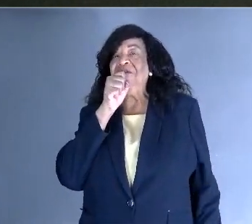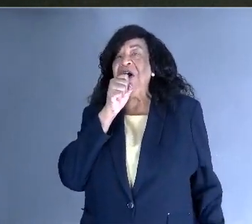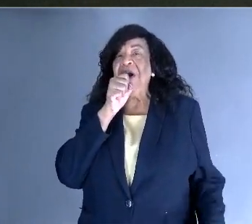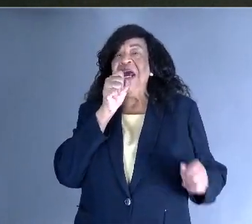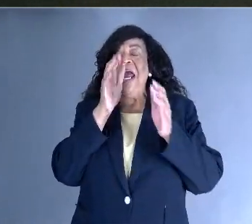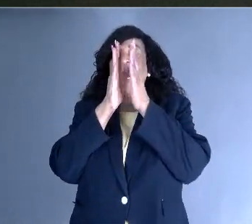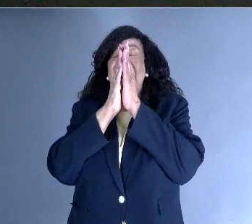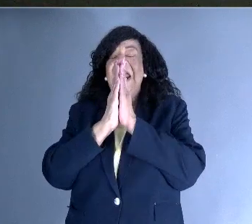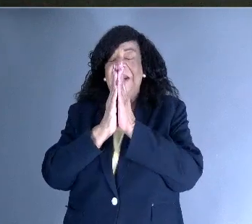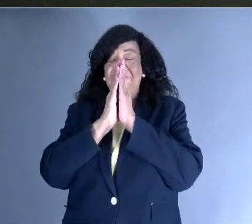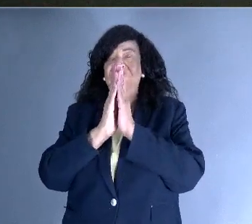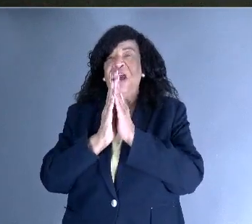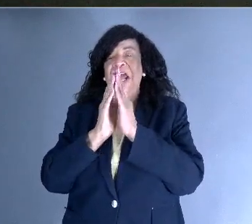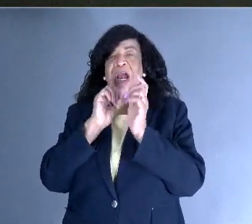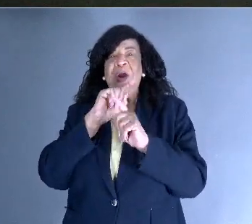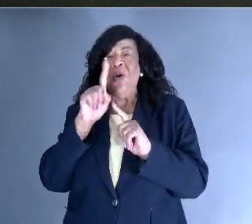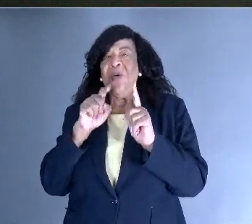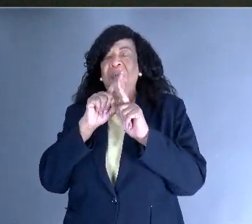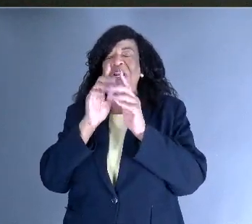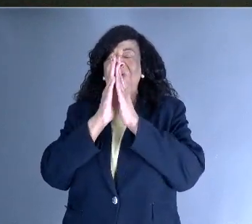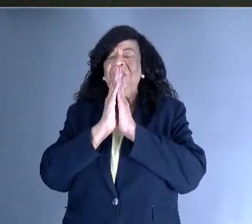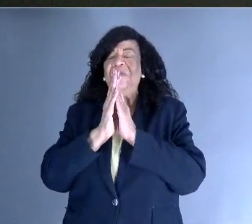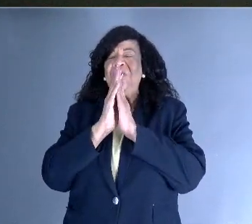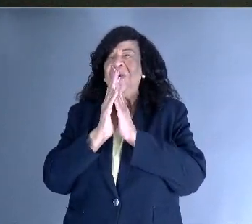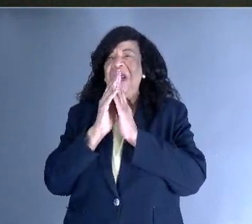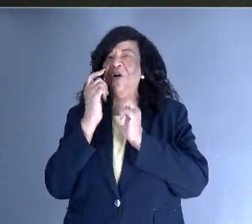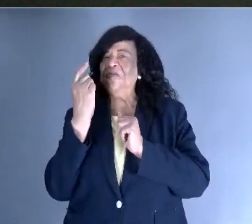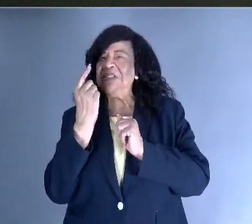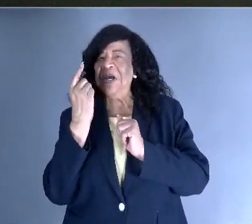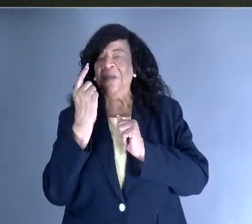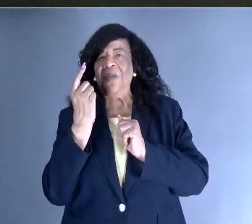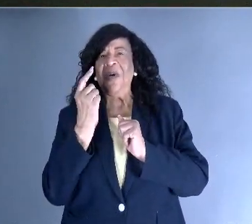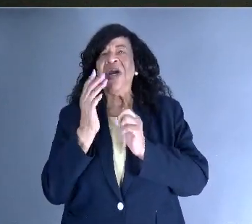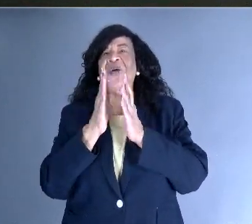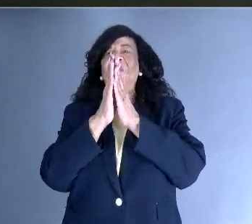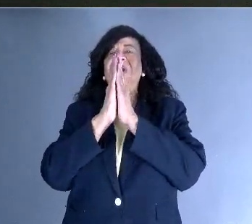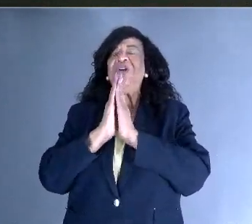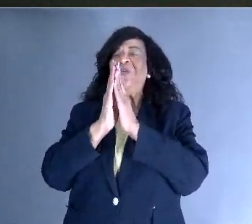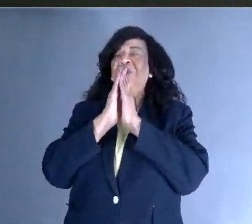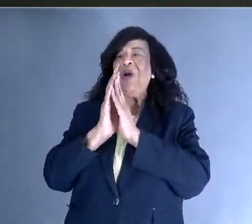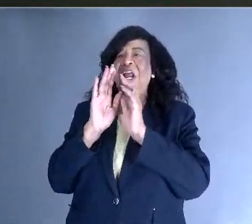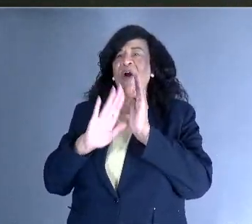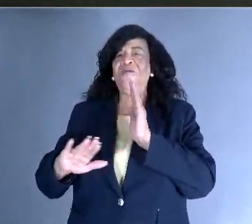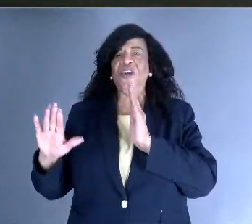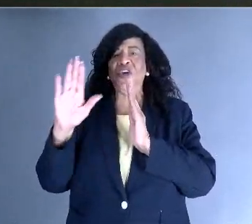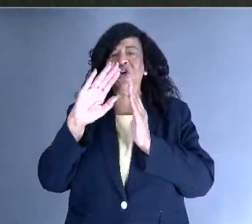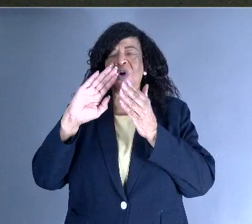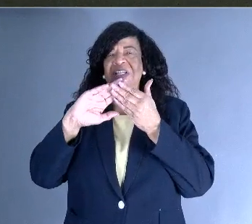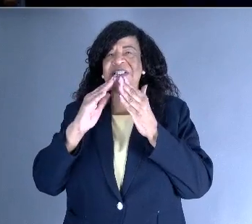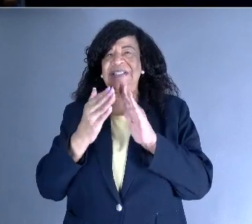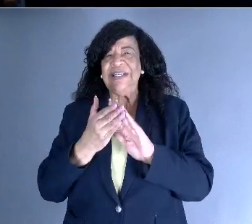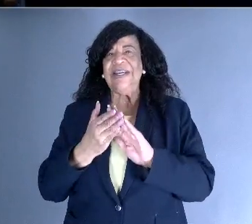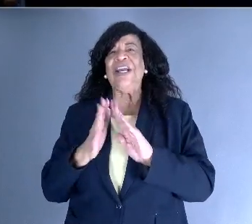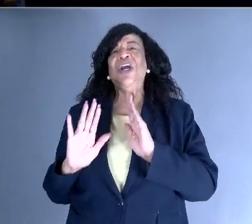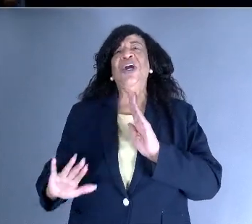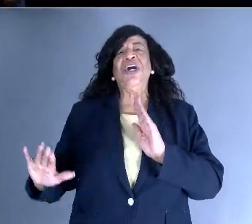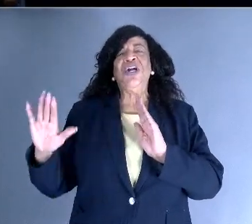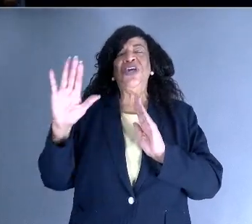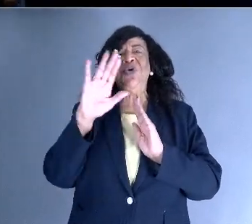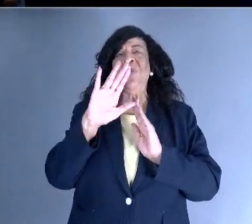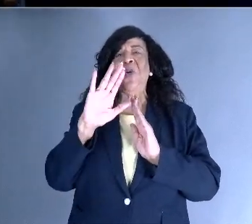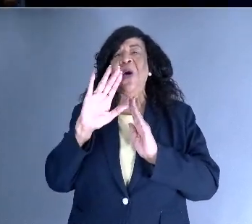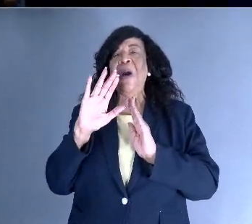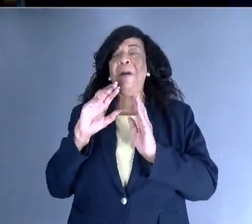because when you pray over someone when you pray over your neighborhood when you pray over your city you're planting seeds